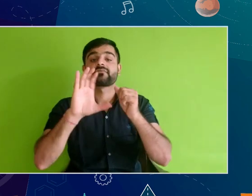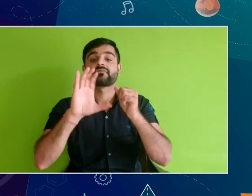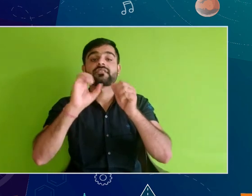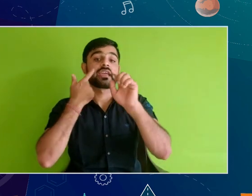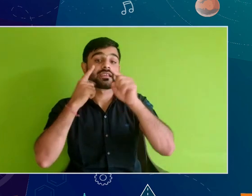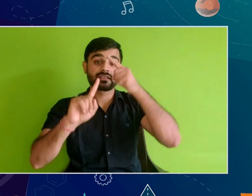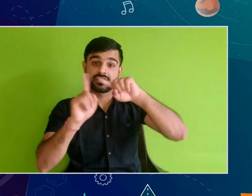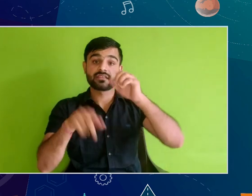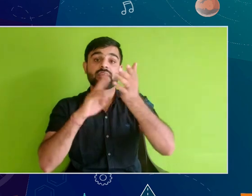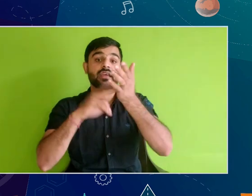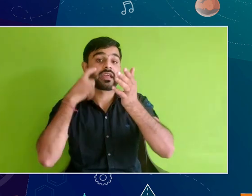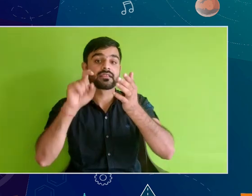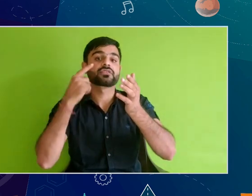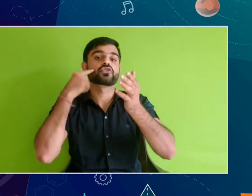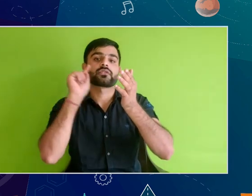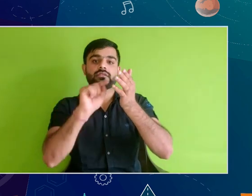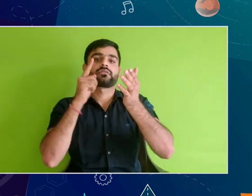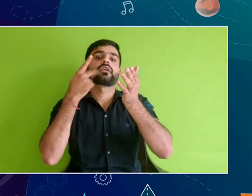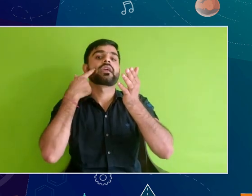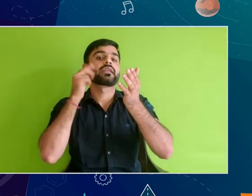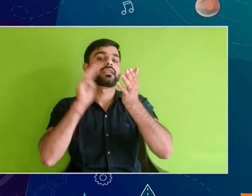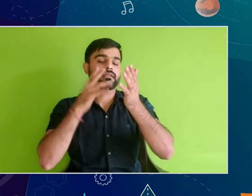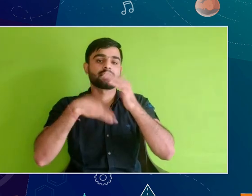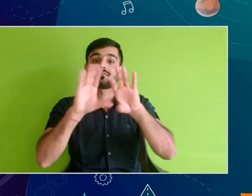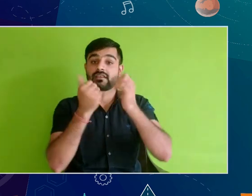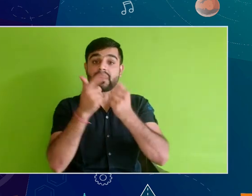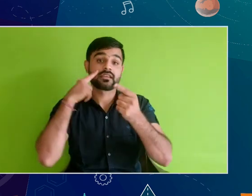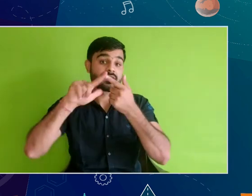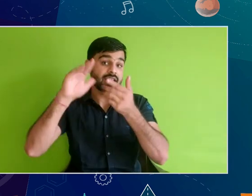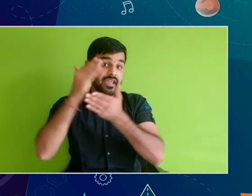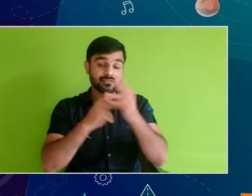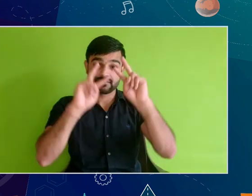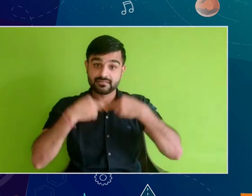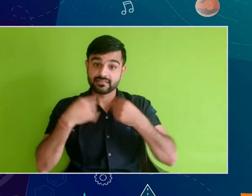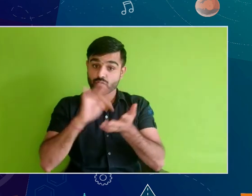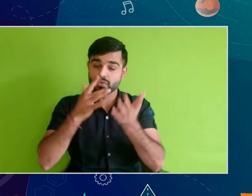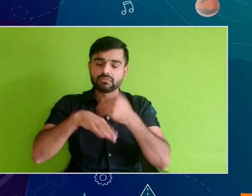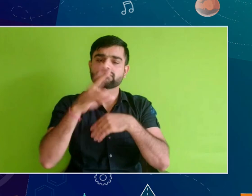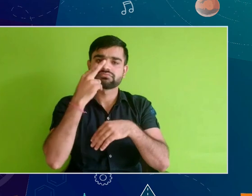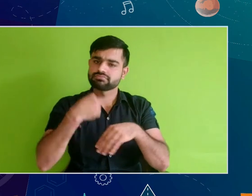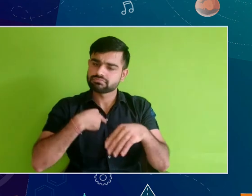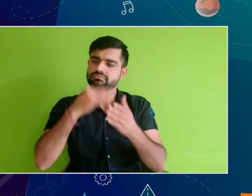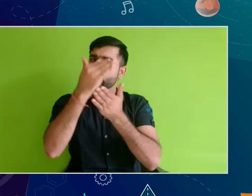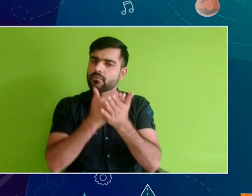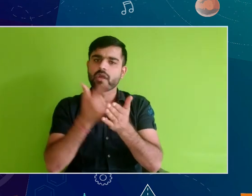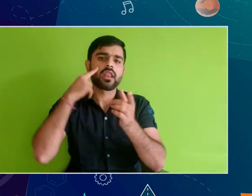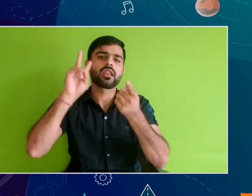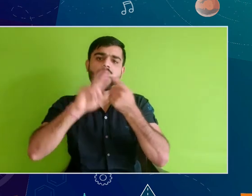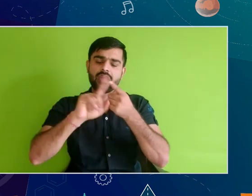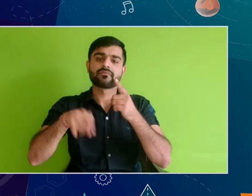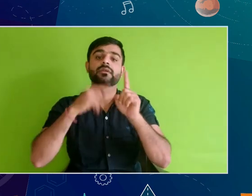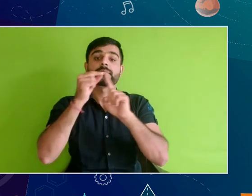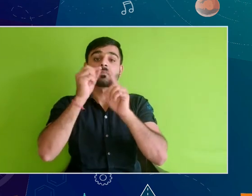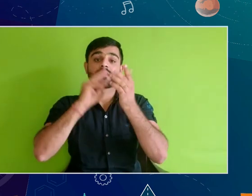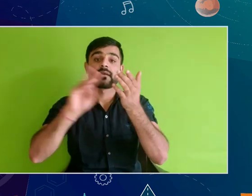dts.class5@ciet.nic.in. To watch this session live, I already told you where you can go, where you can visit. You can see this program live on PME Vidya channel number 5,